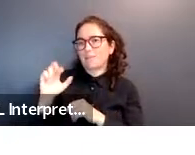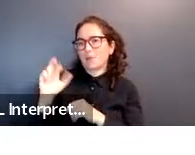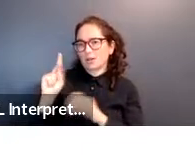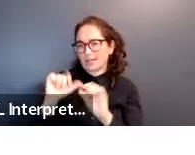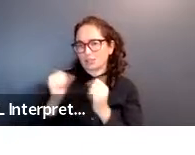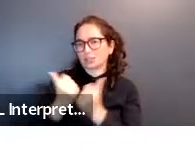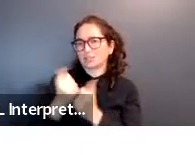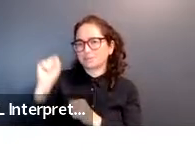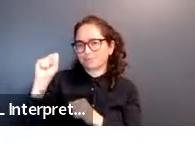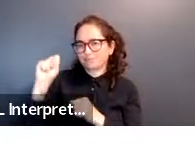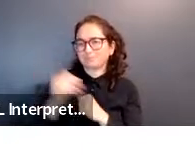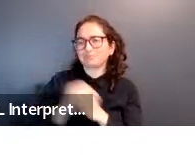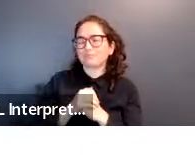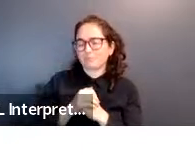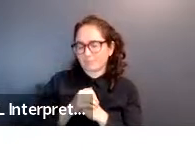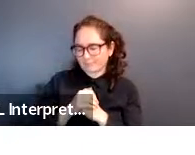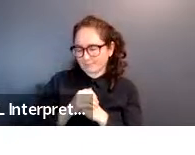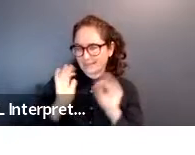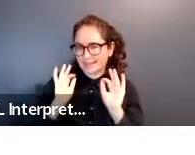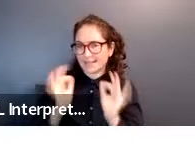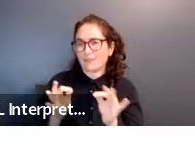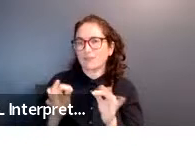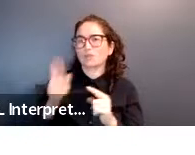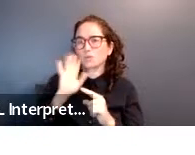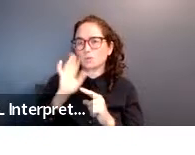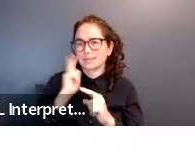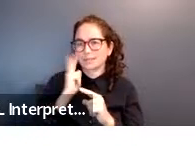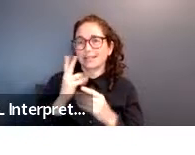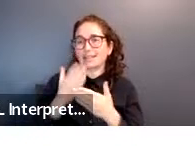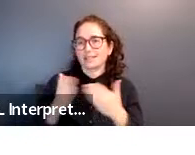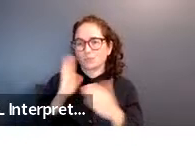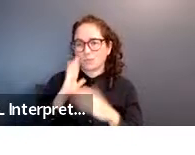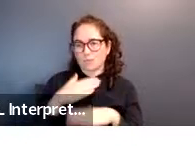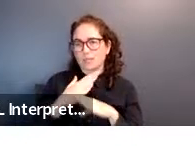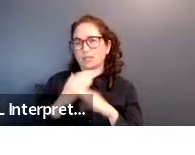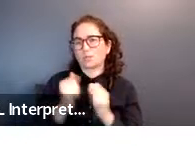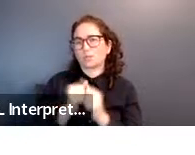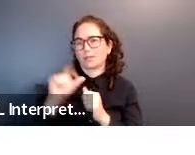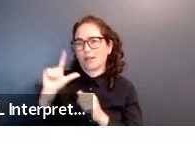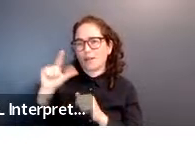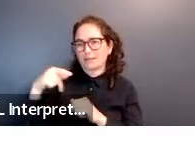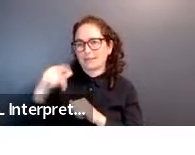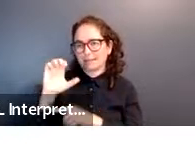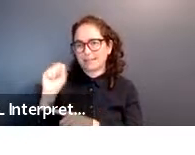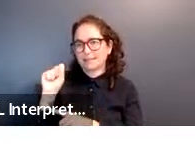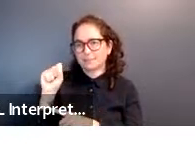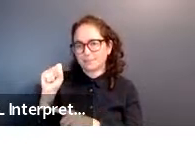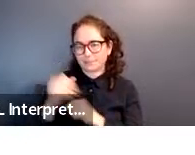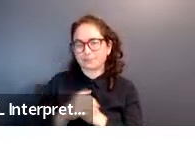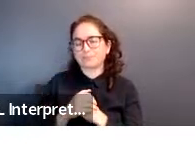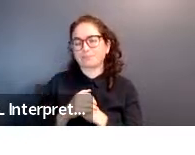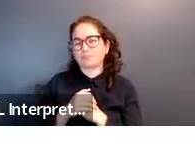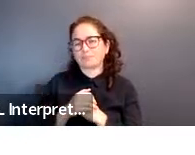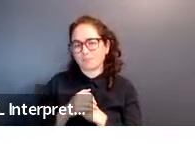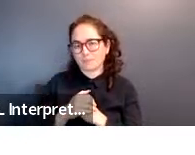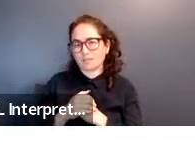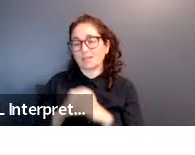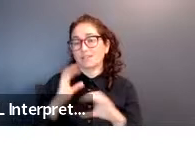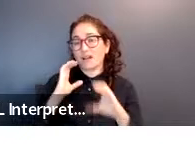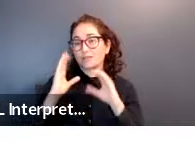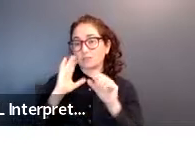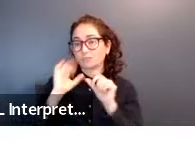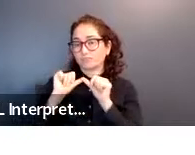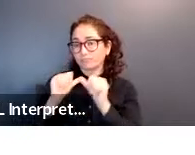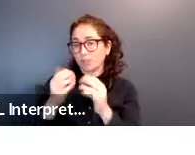Agency. So for sure, you'll be seeing that things will be protected within LPC, and conversations will continue through